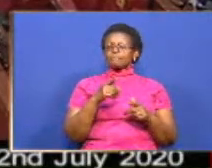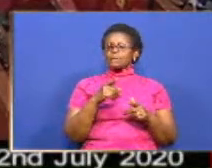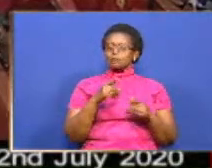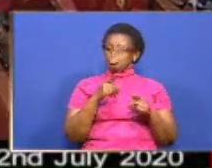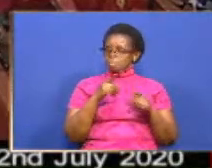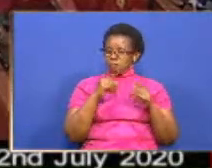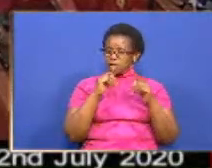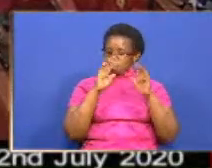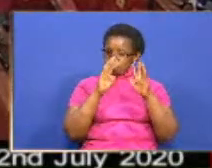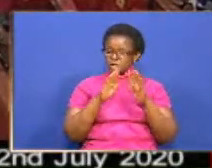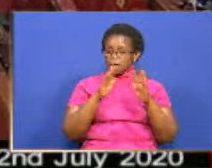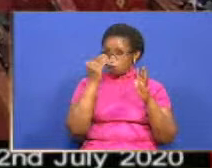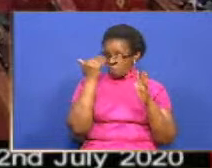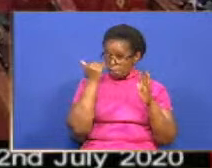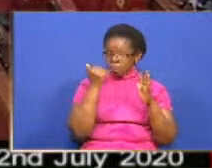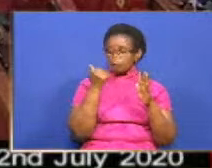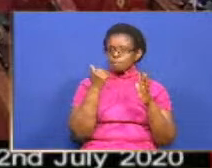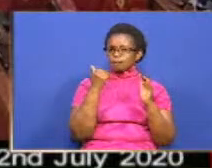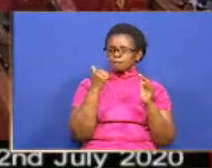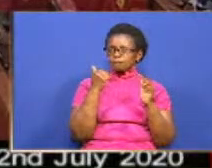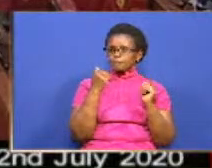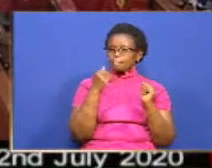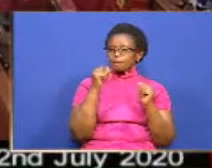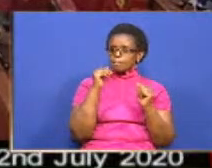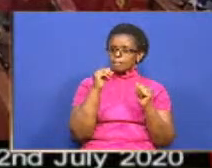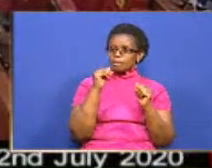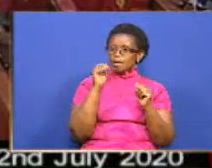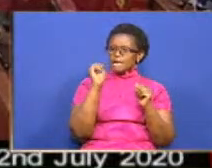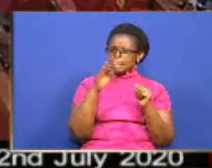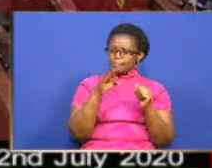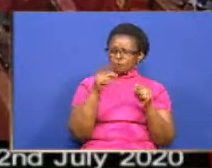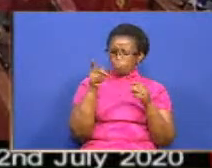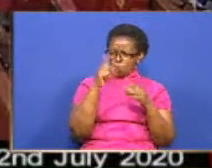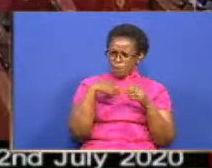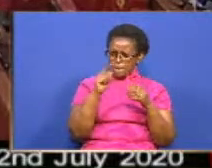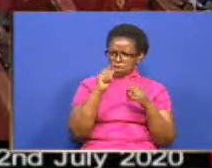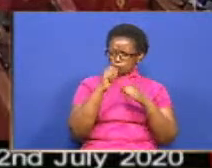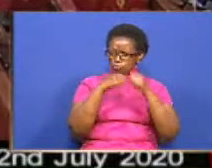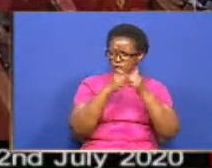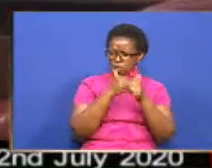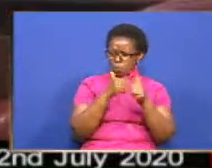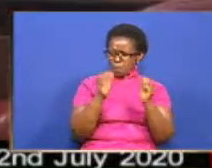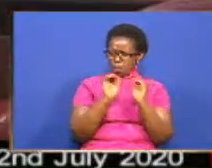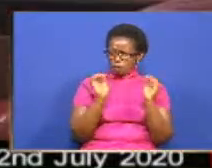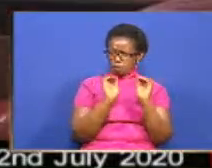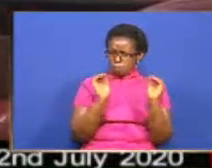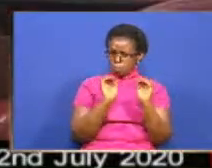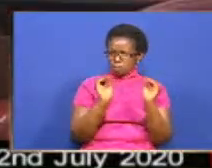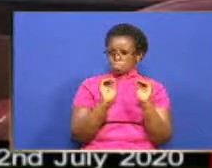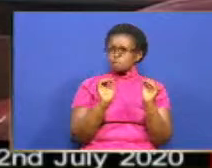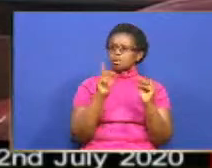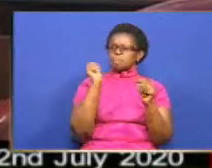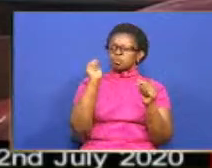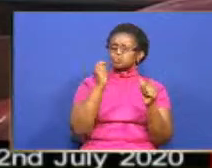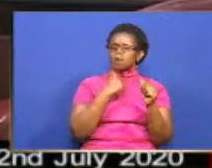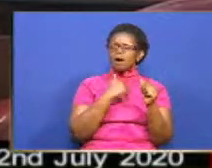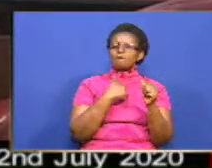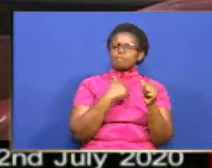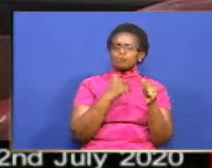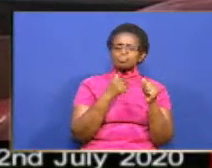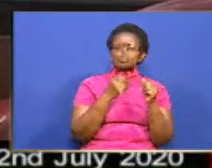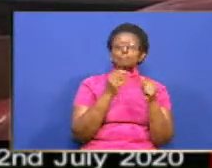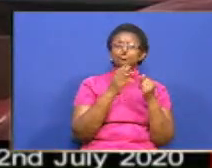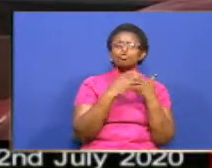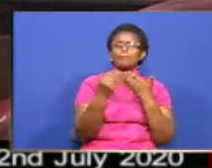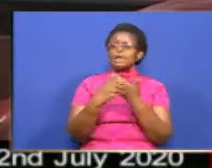that we may end up, if it is not well structured, we may end up having duplication of funds that are